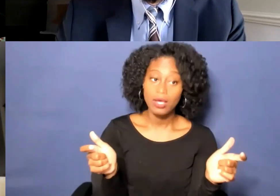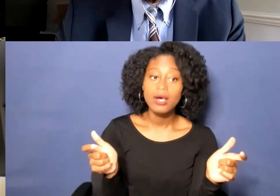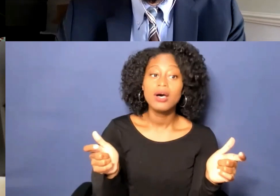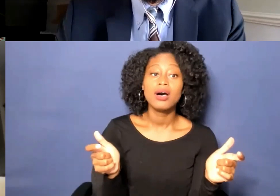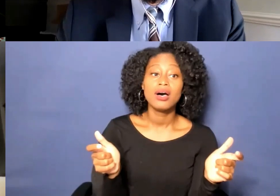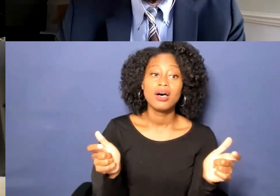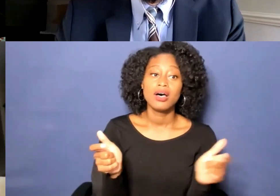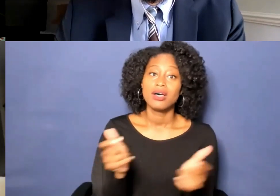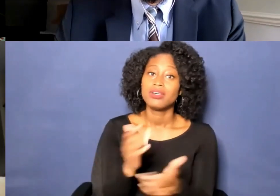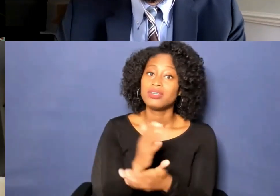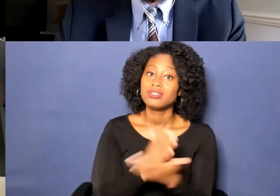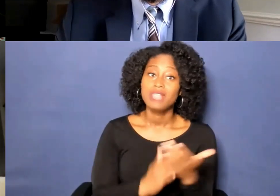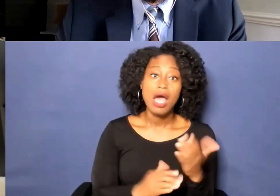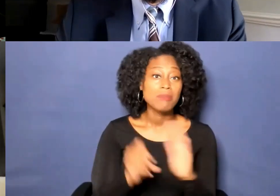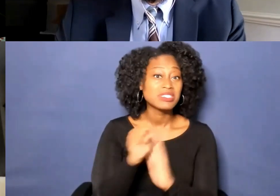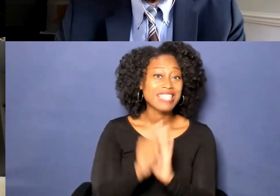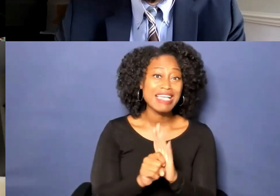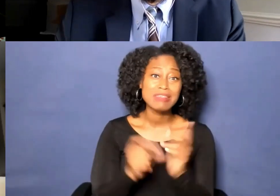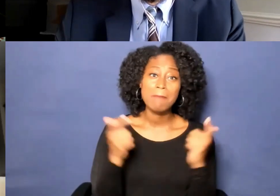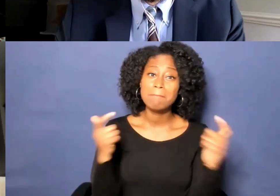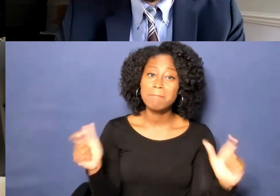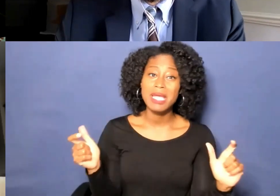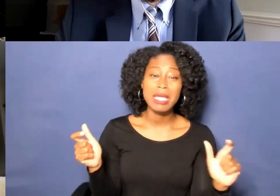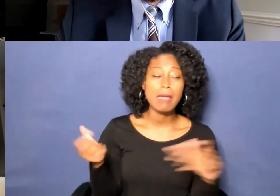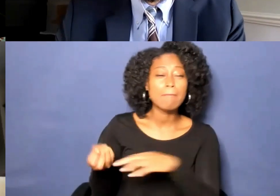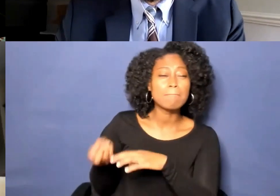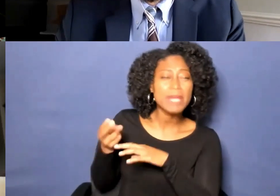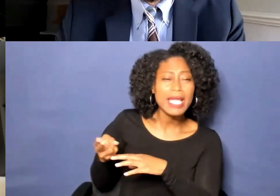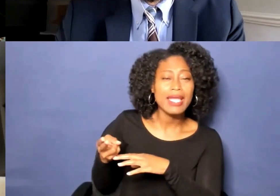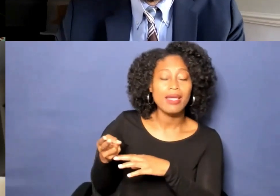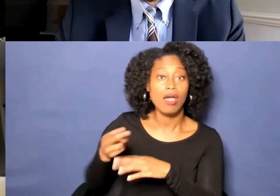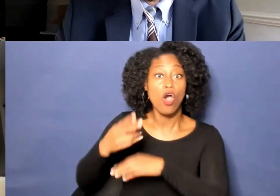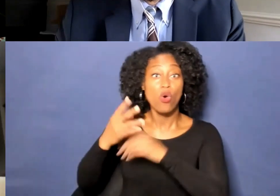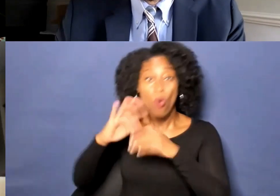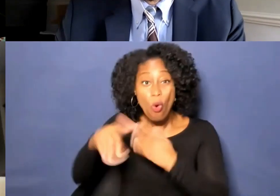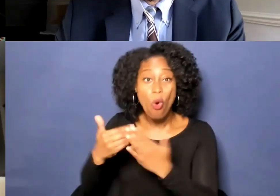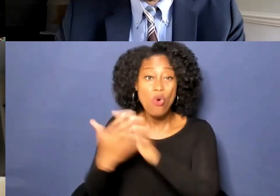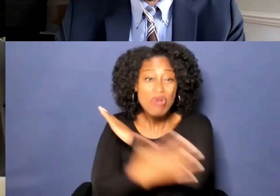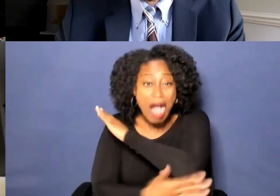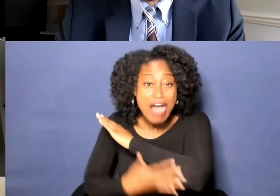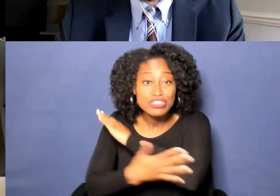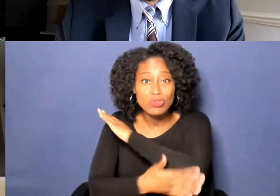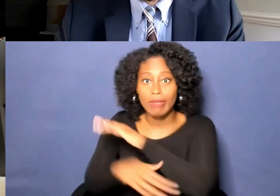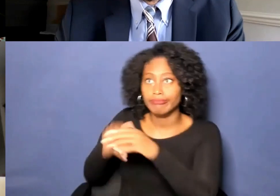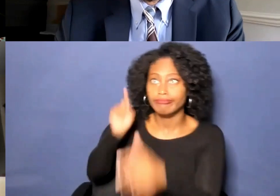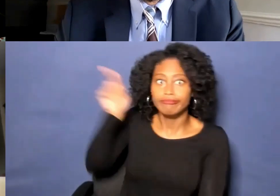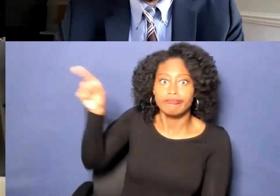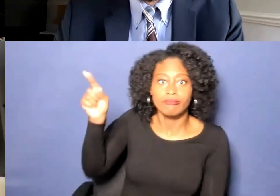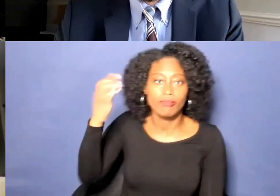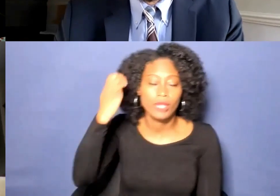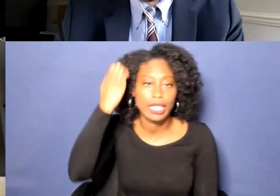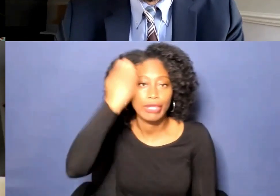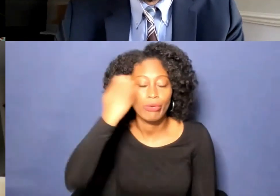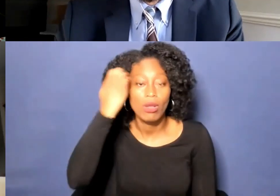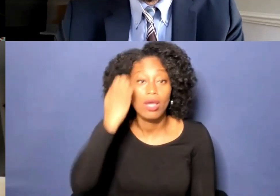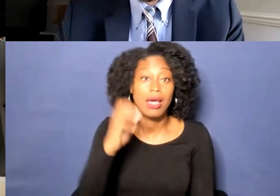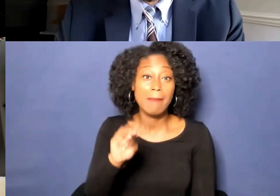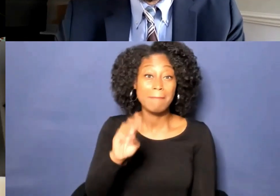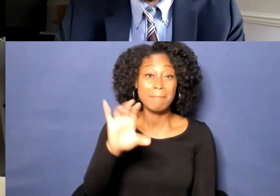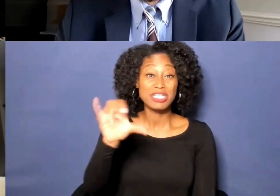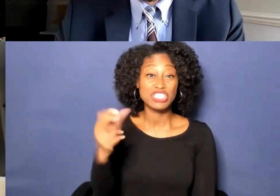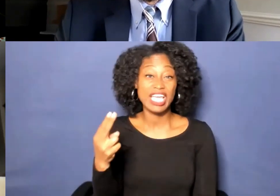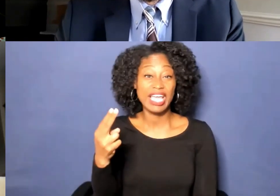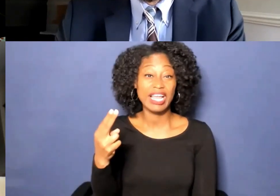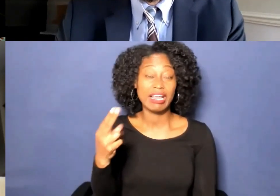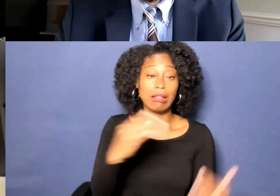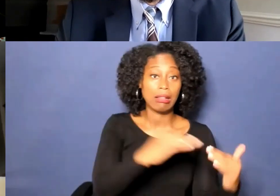of many countries in Europe. So for example, the state of Michigan has nearly the same amount of